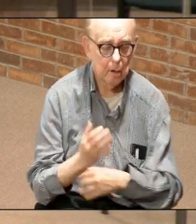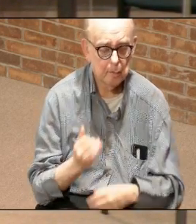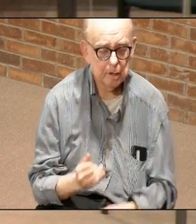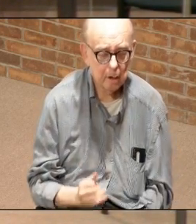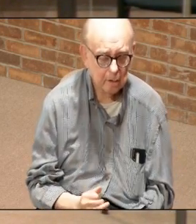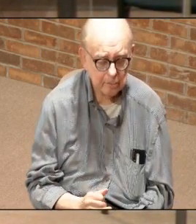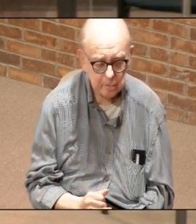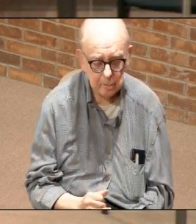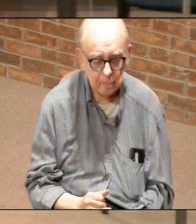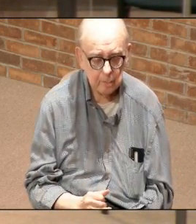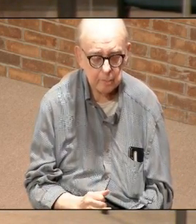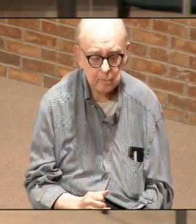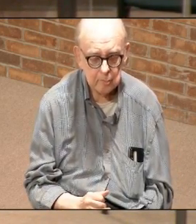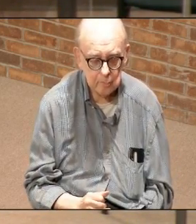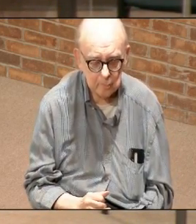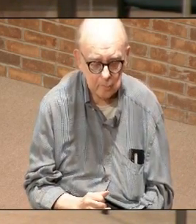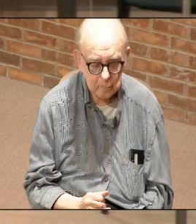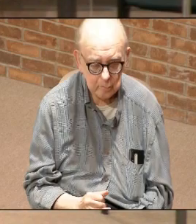because,